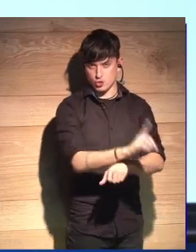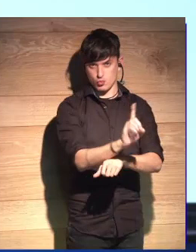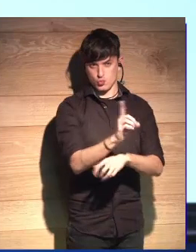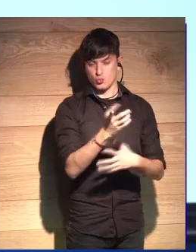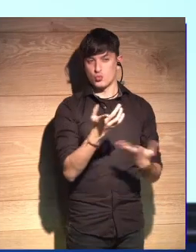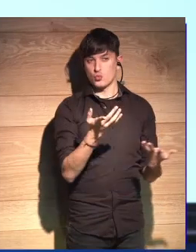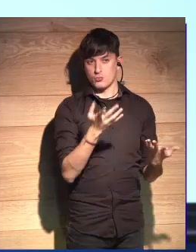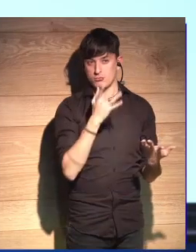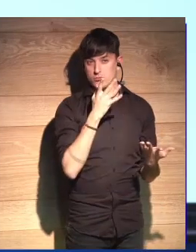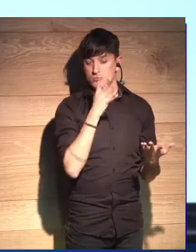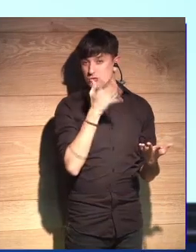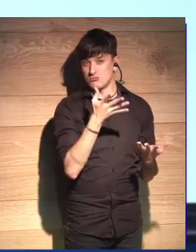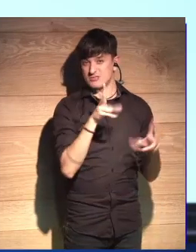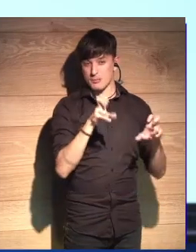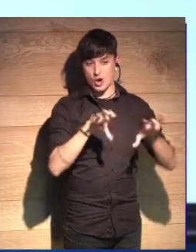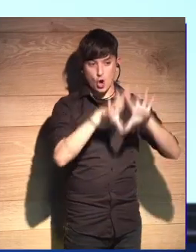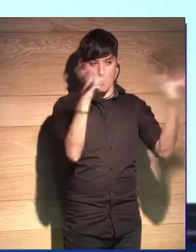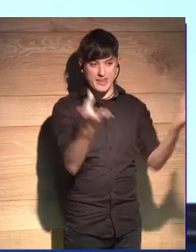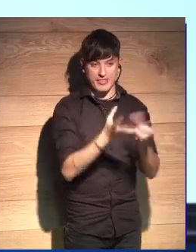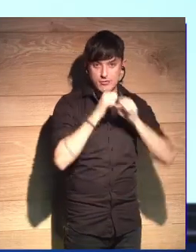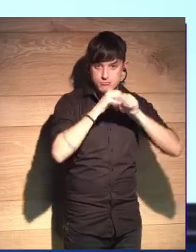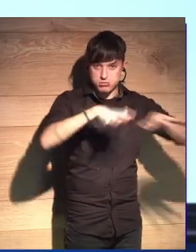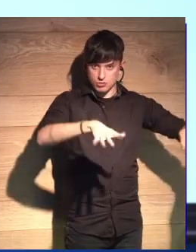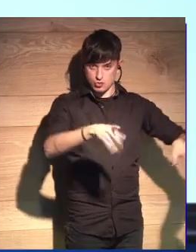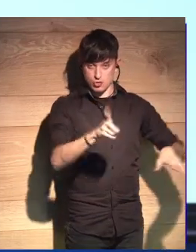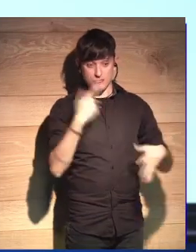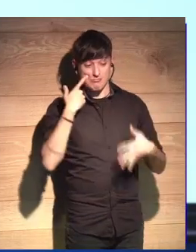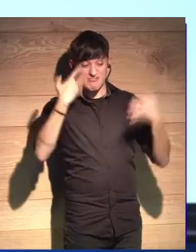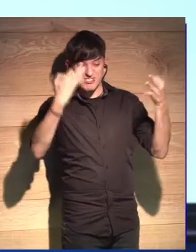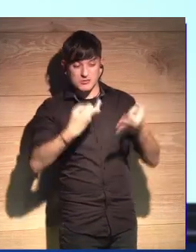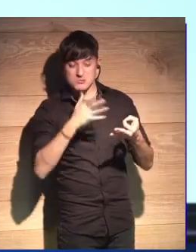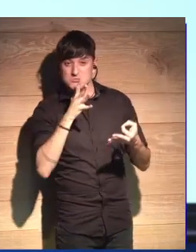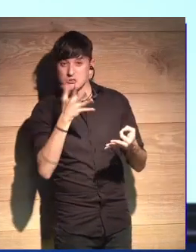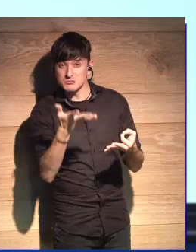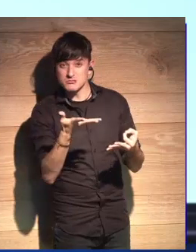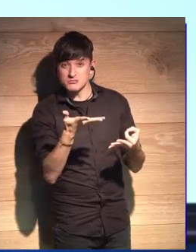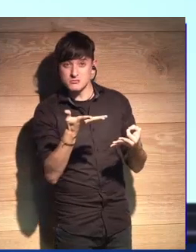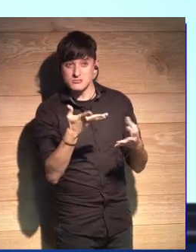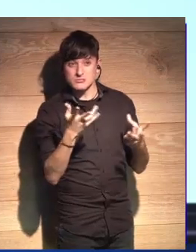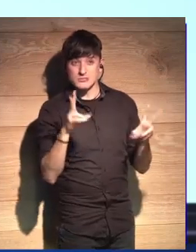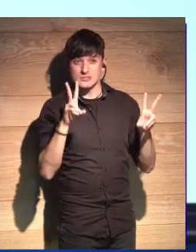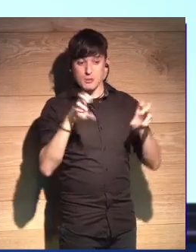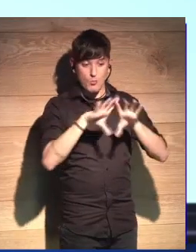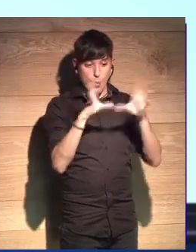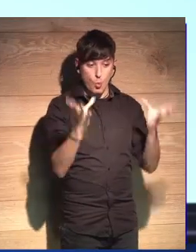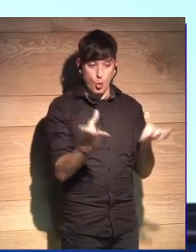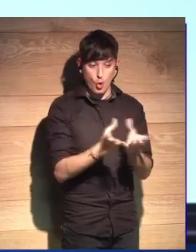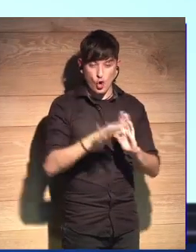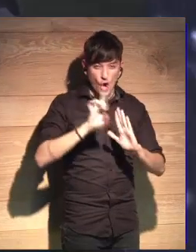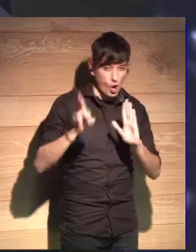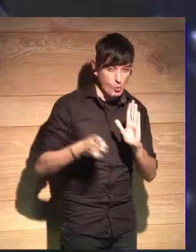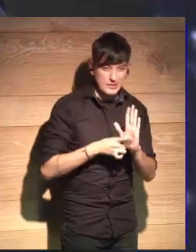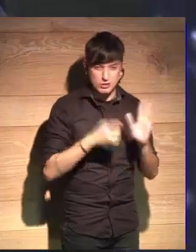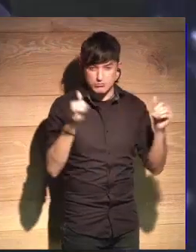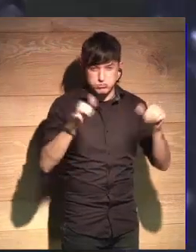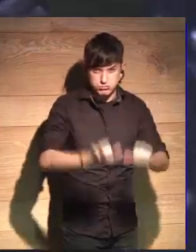to fail because of globalization. The risk that we are running is to witness the collapse of the